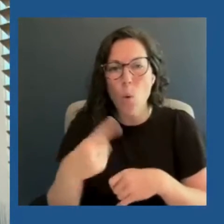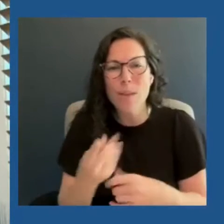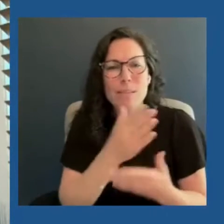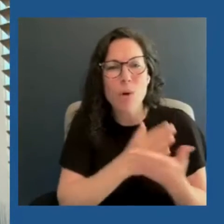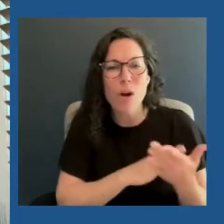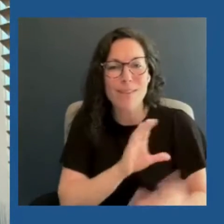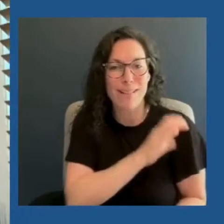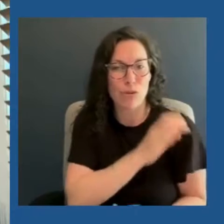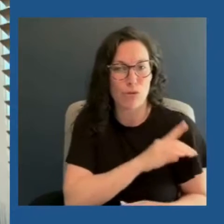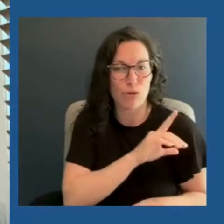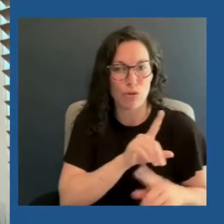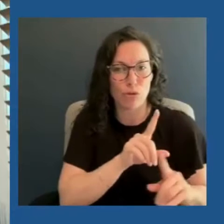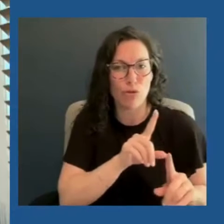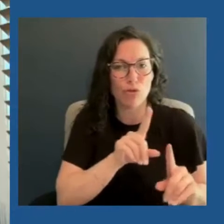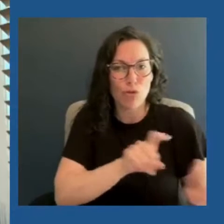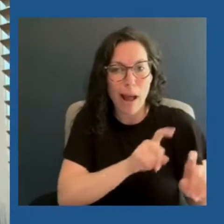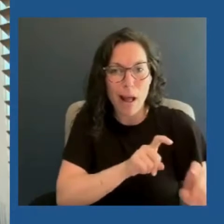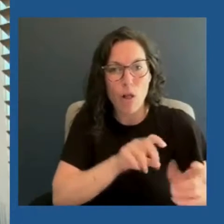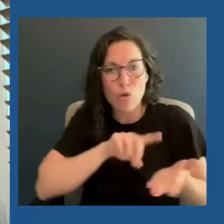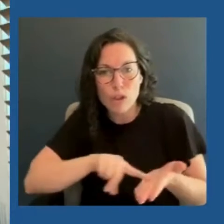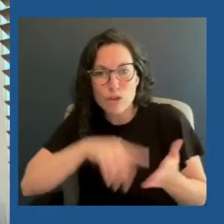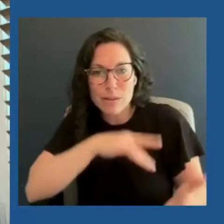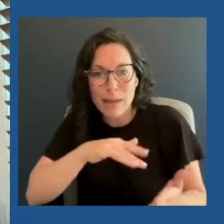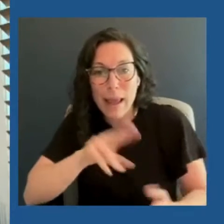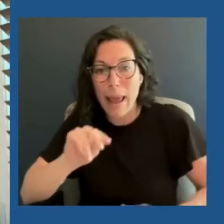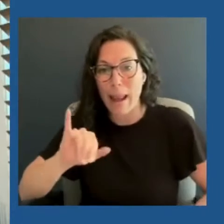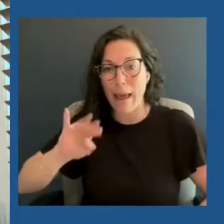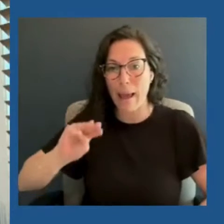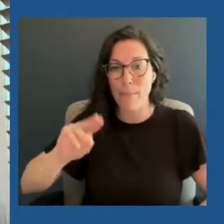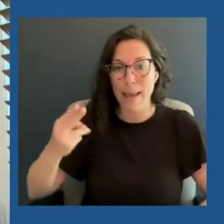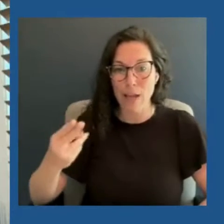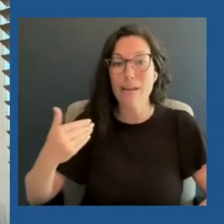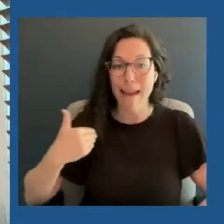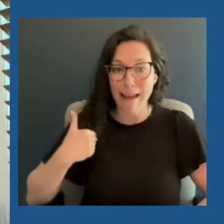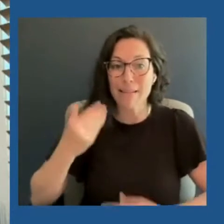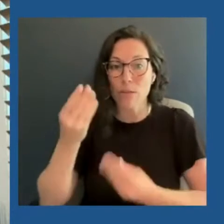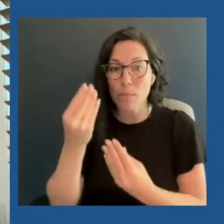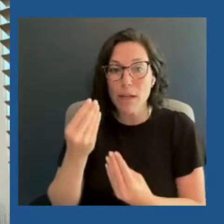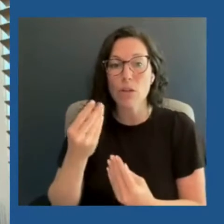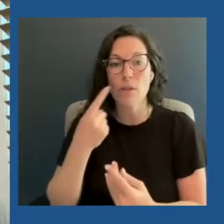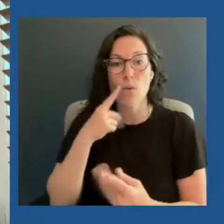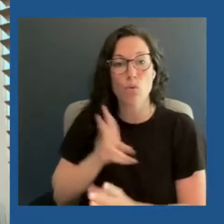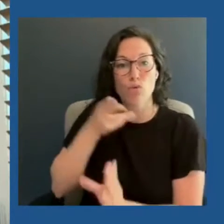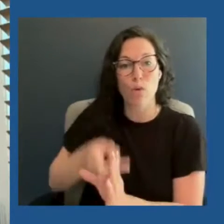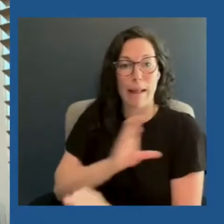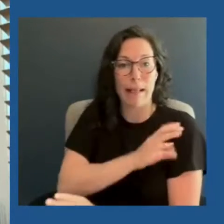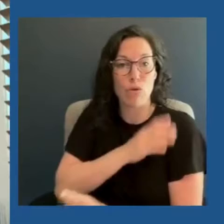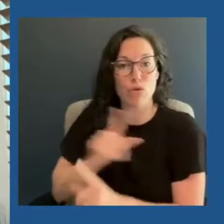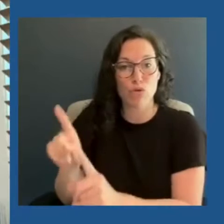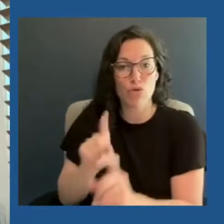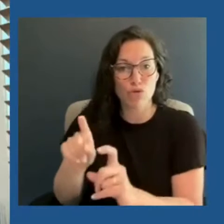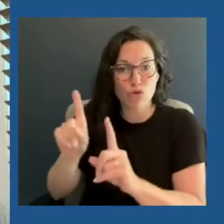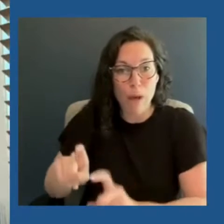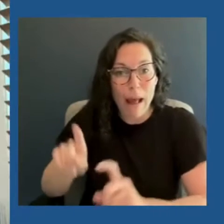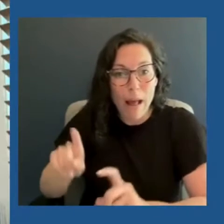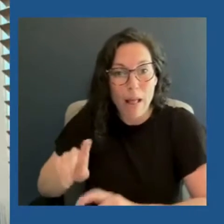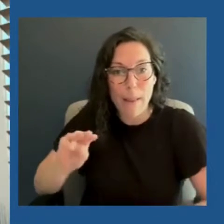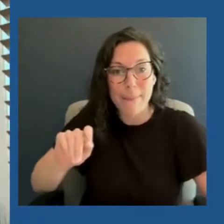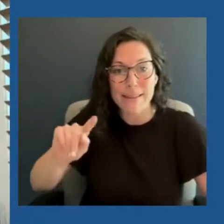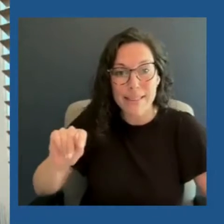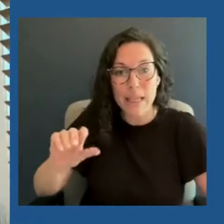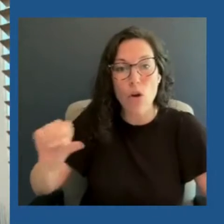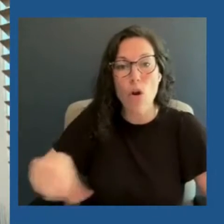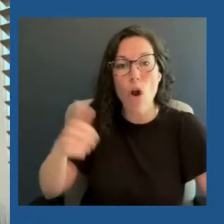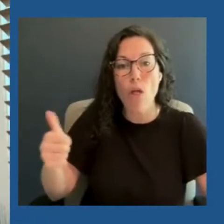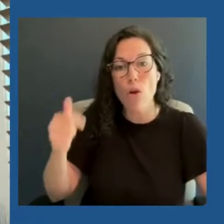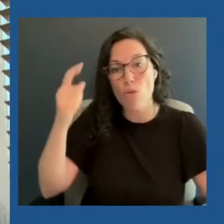study. NIMH has information on joining a clinical trial with MST or other brain stimulation therapies, and we'll add a link to